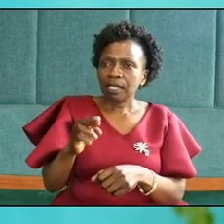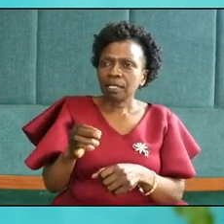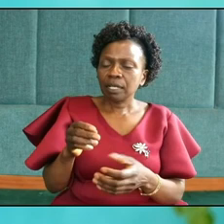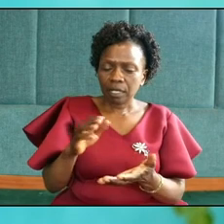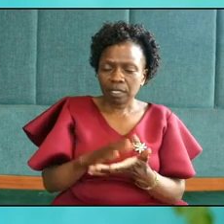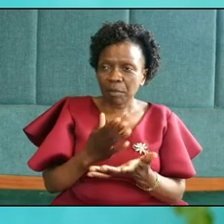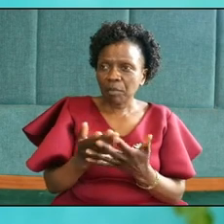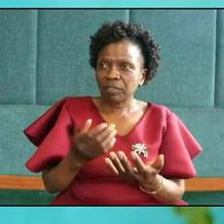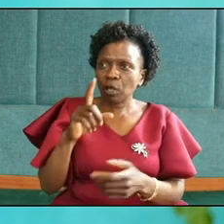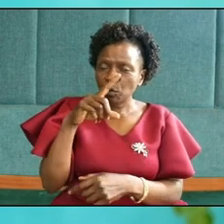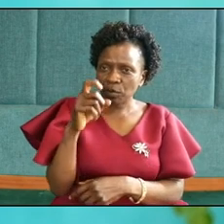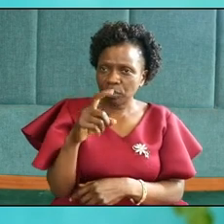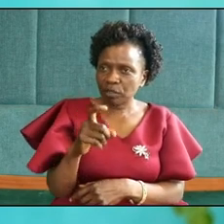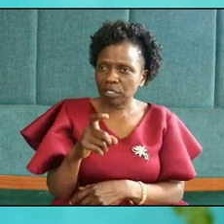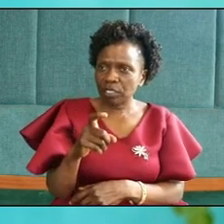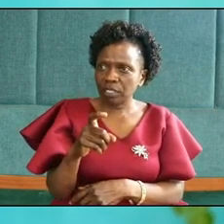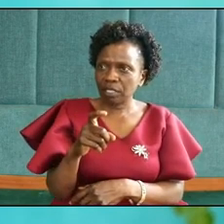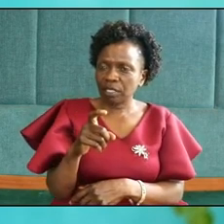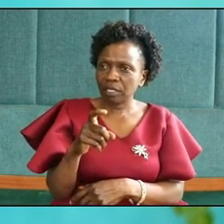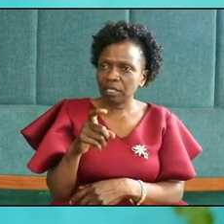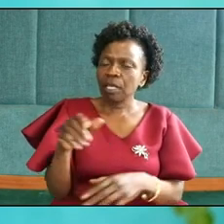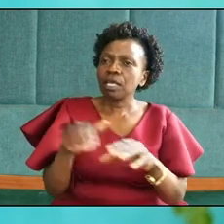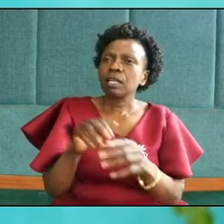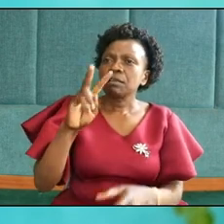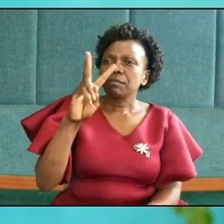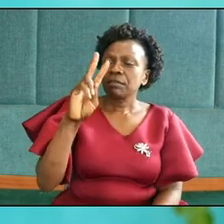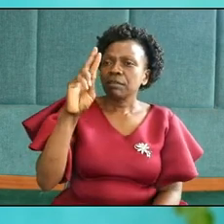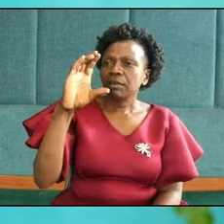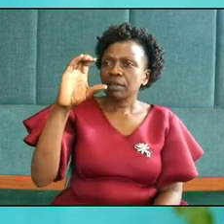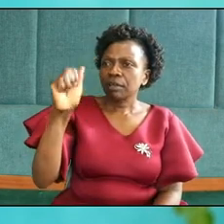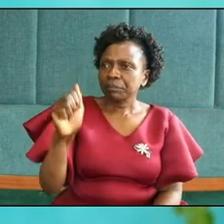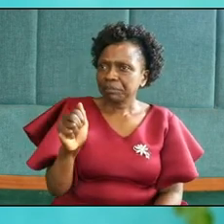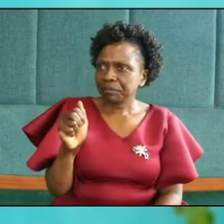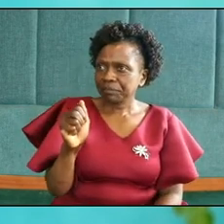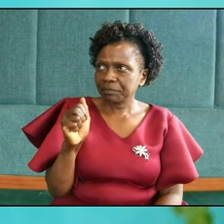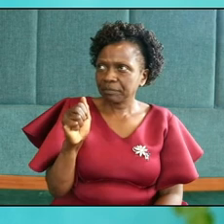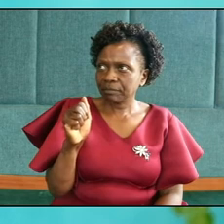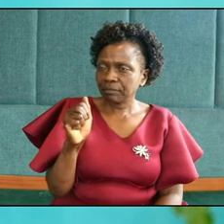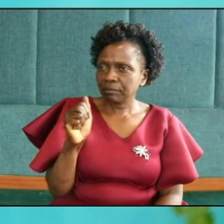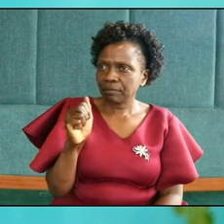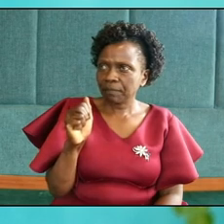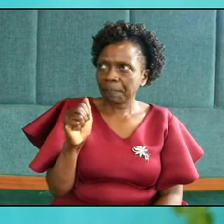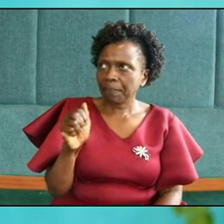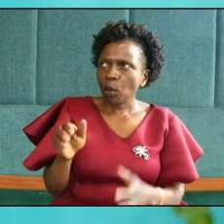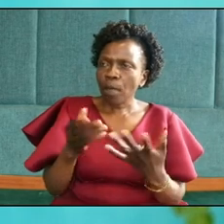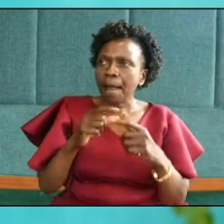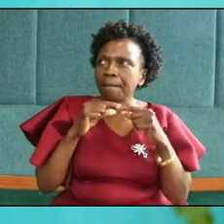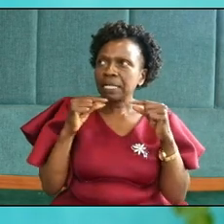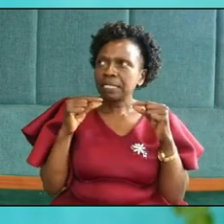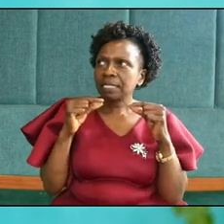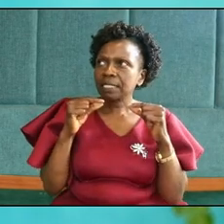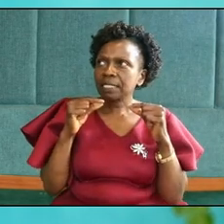makes the world VUCA. And chaplains, my dear friends, often are invited where pastors are